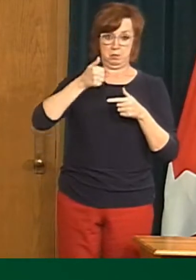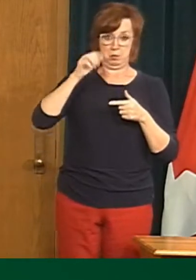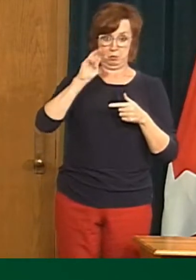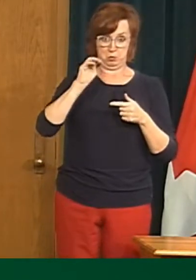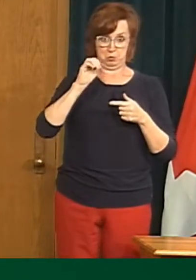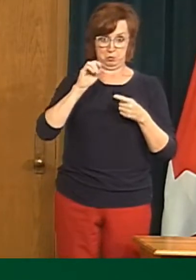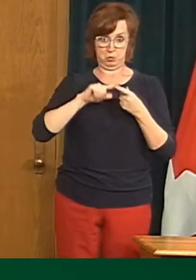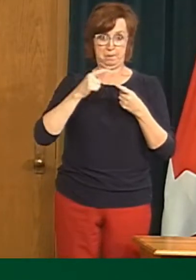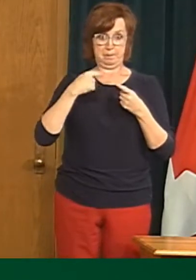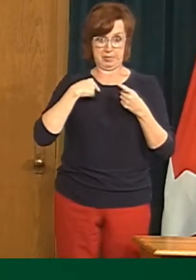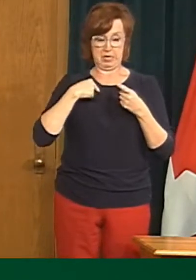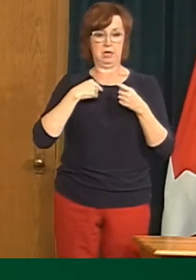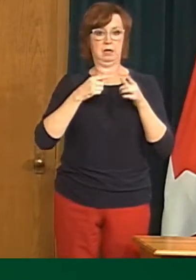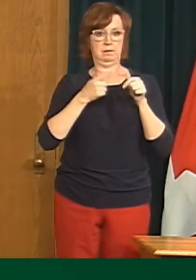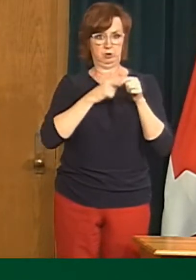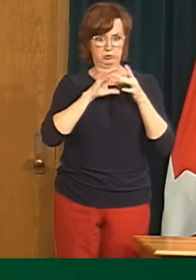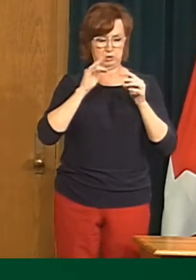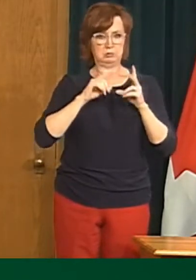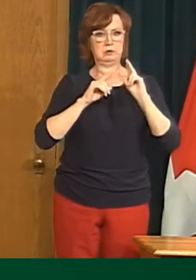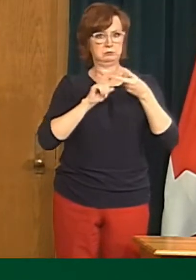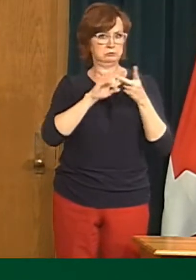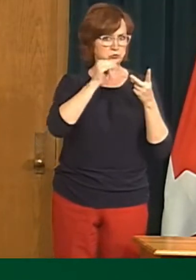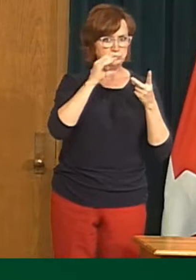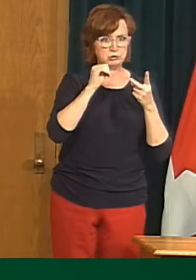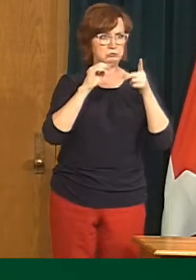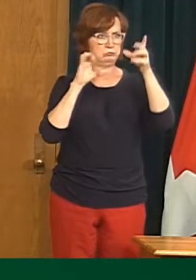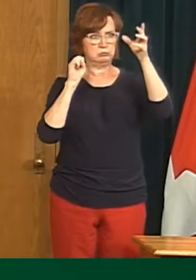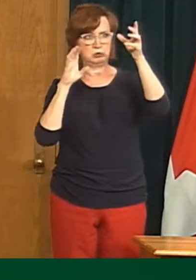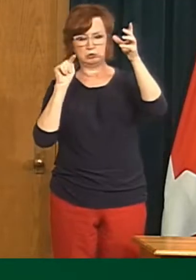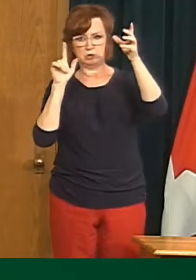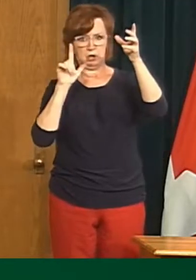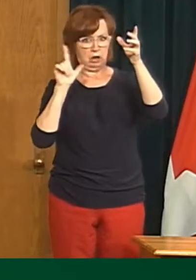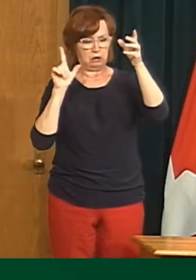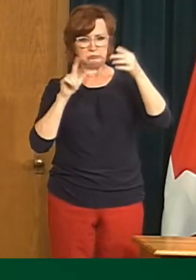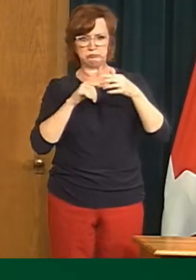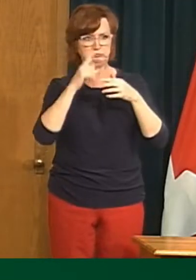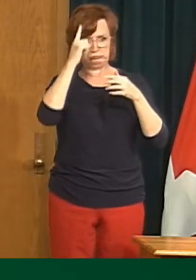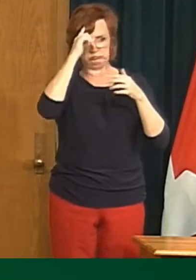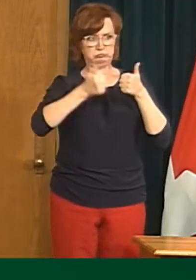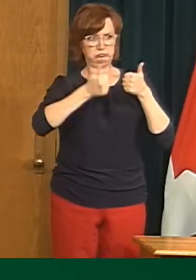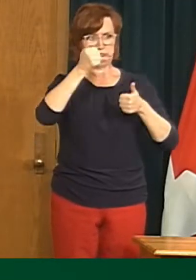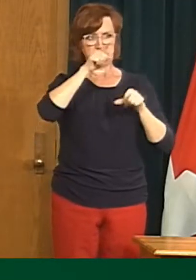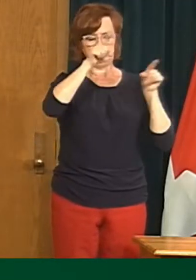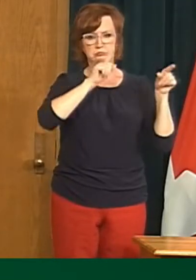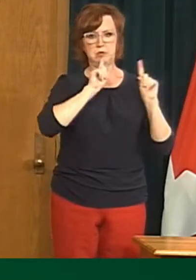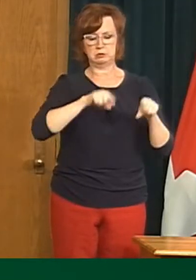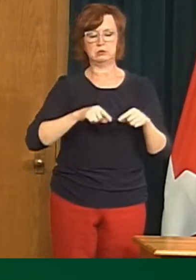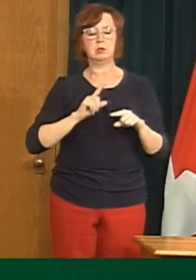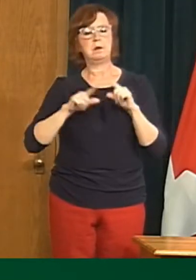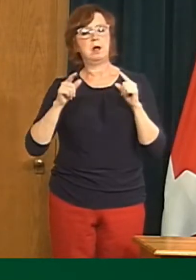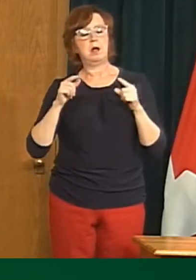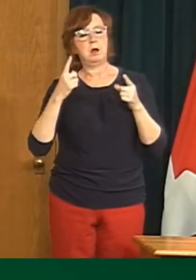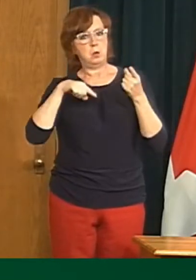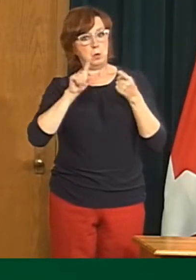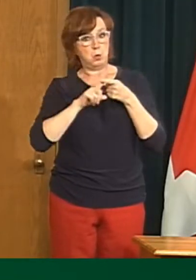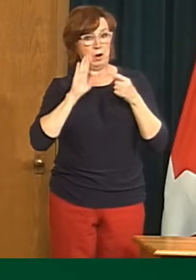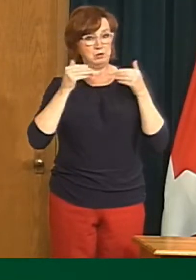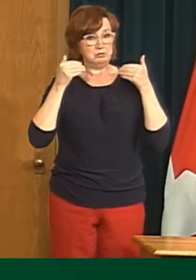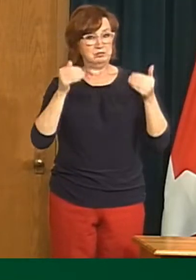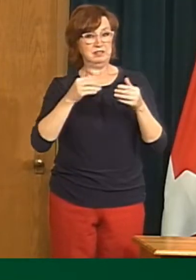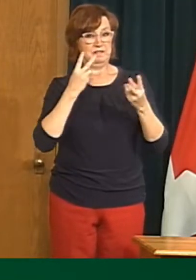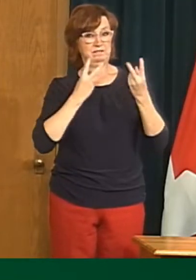if and when that could be an option and under what circumstances and parameters that would be able to